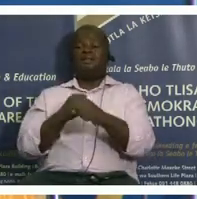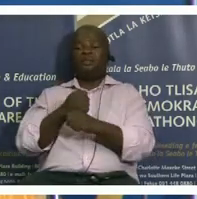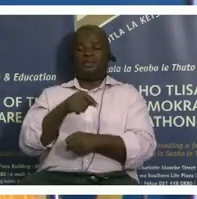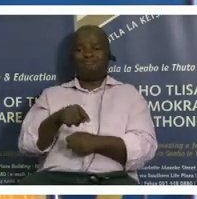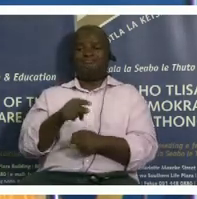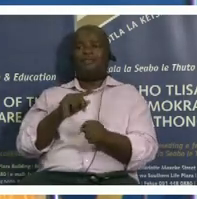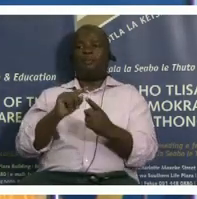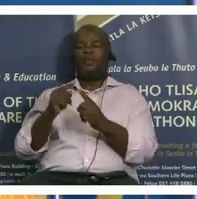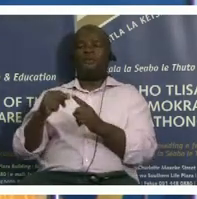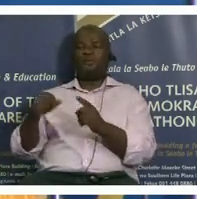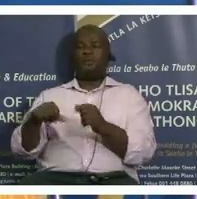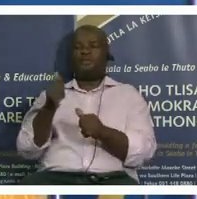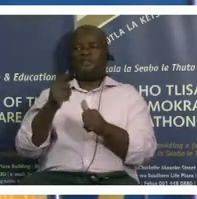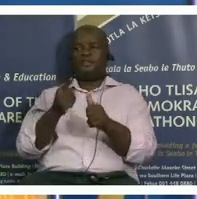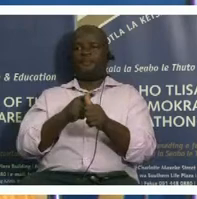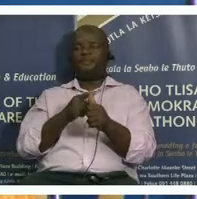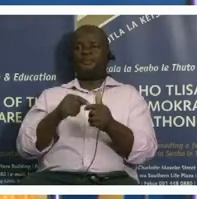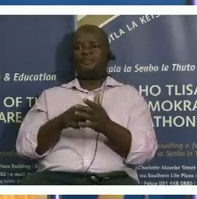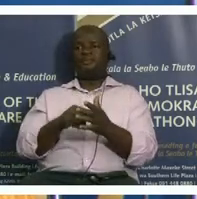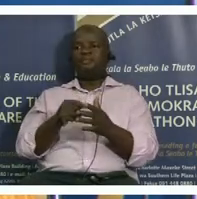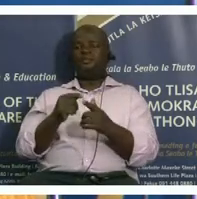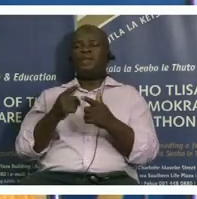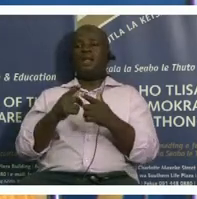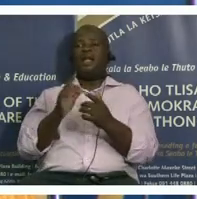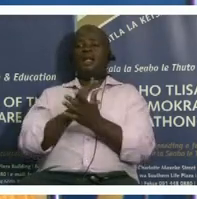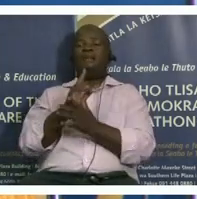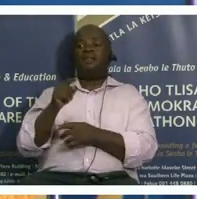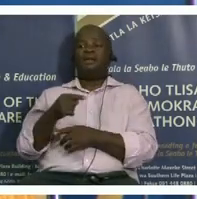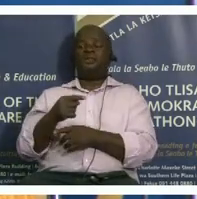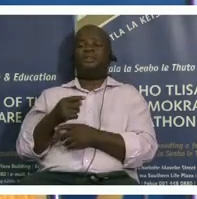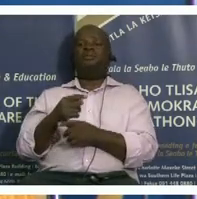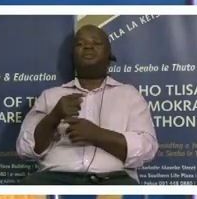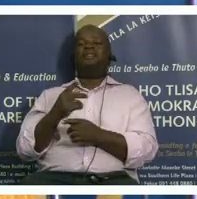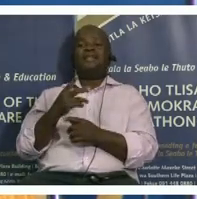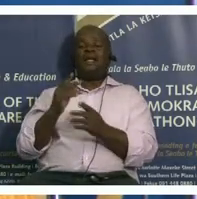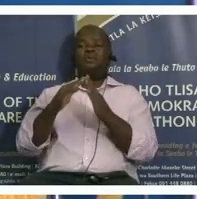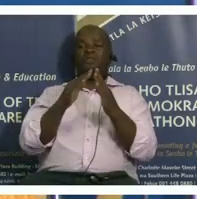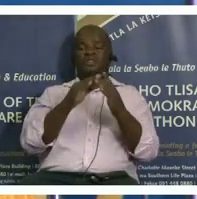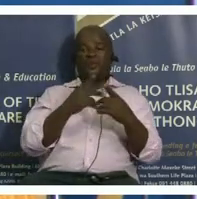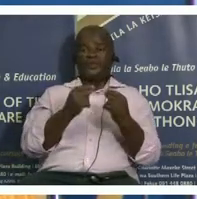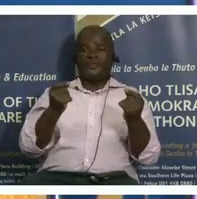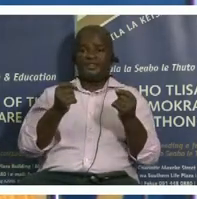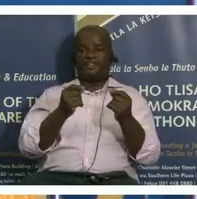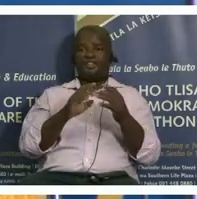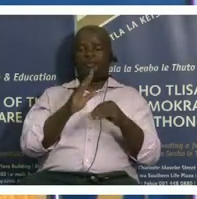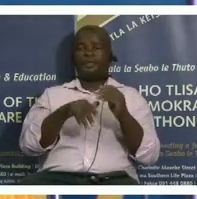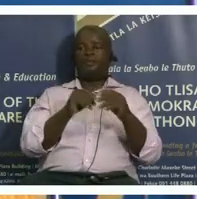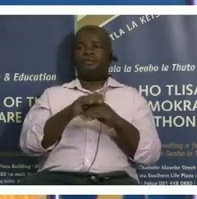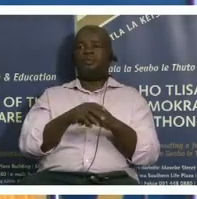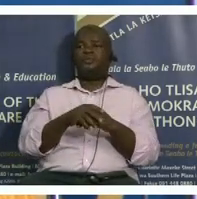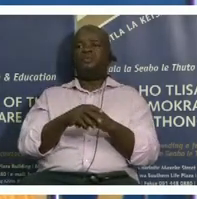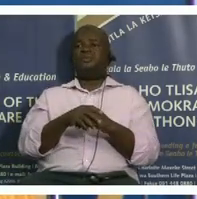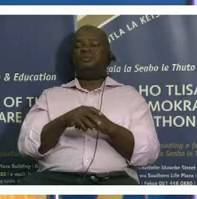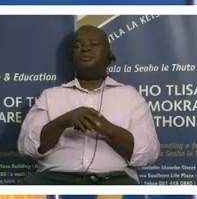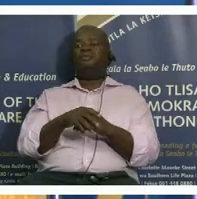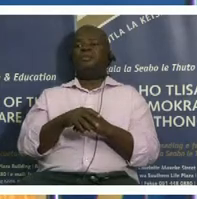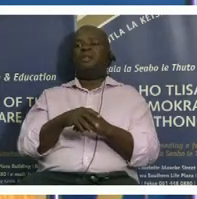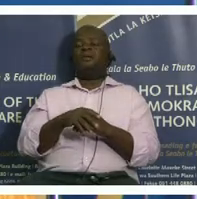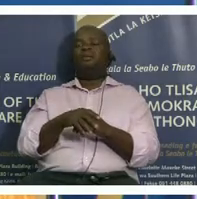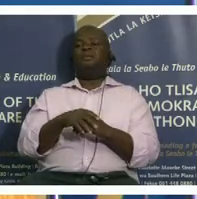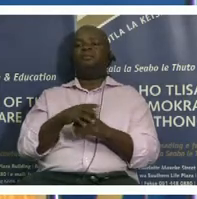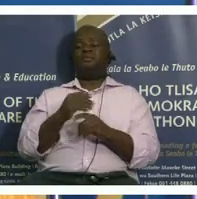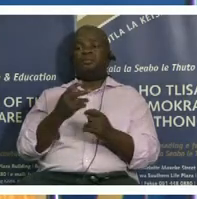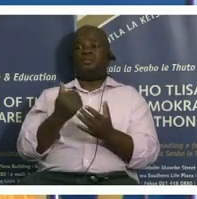following: completing the 11,000 incomplete houses and resolving the blocked projects in partnership with